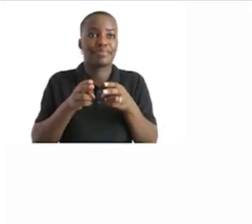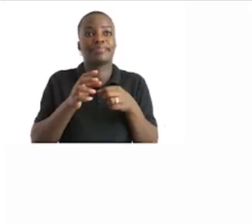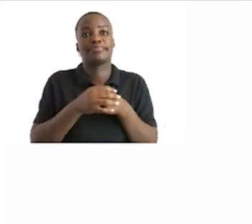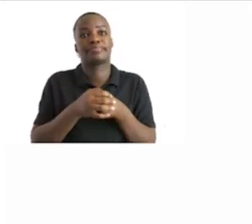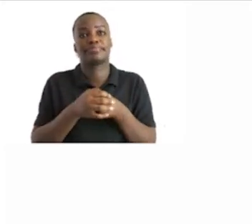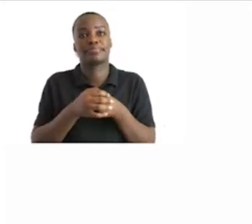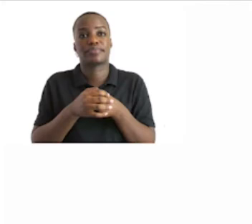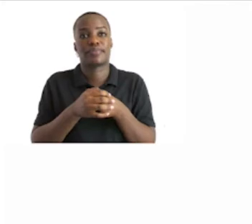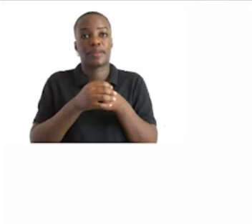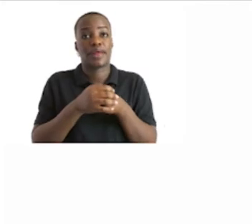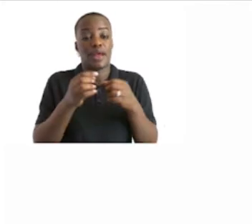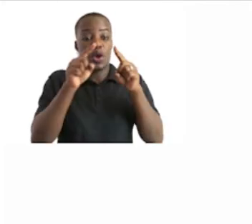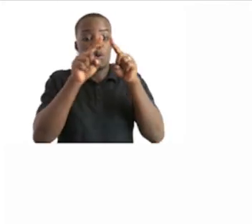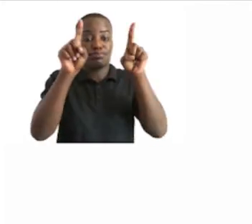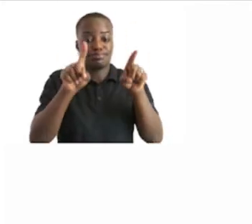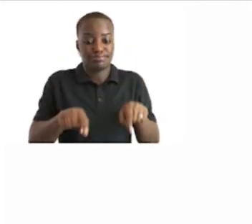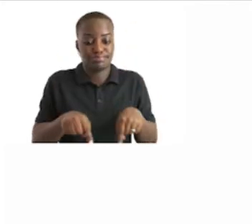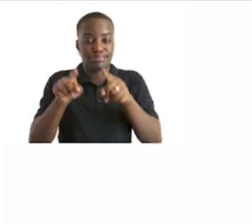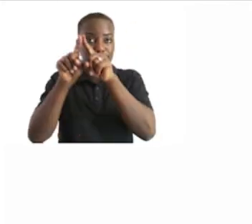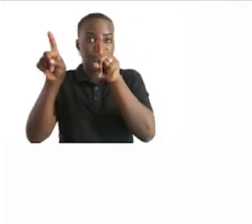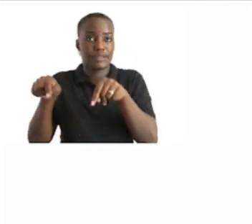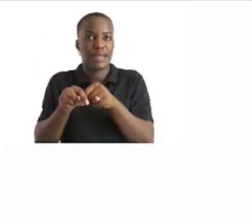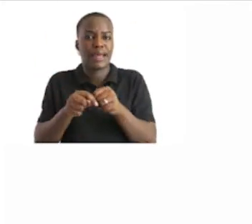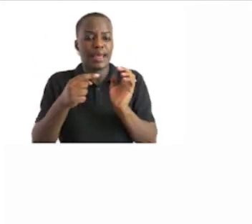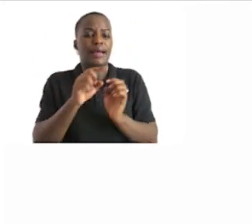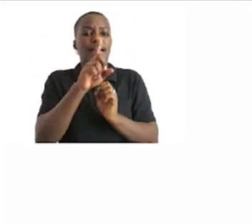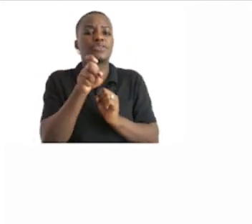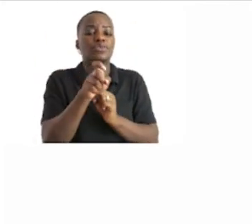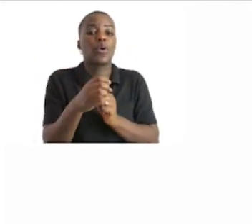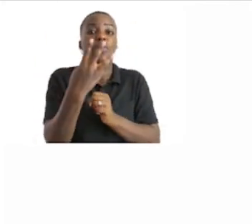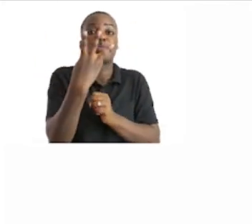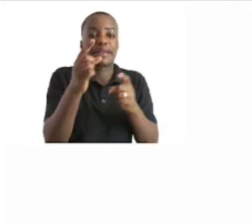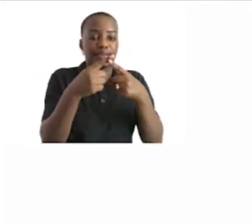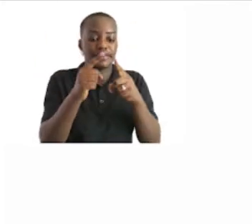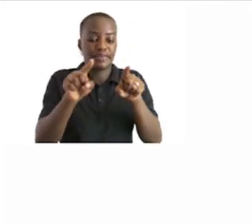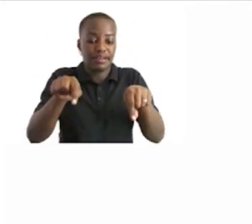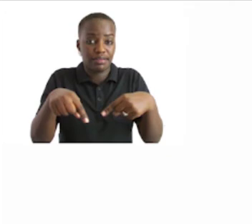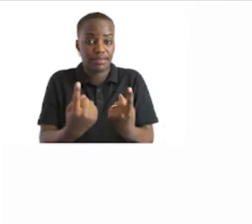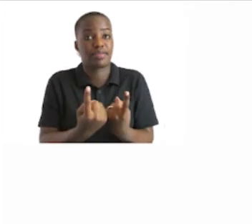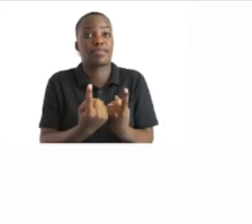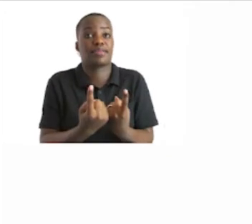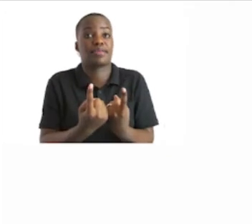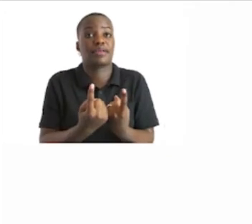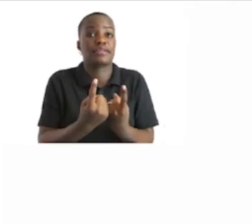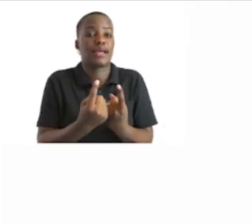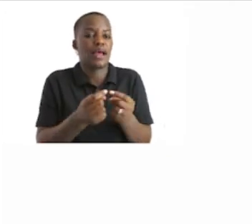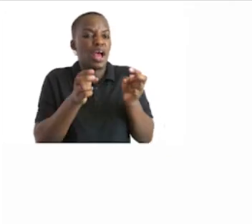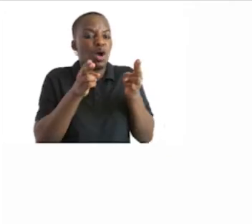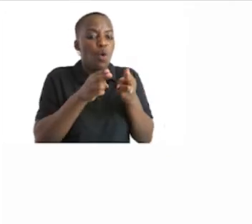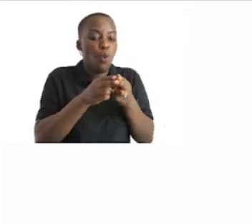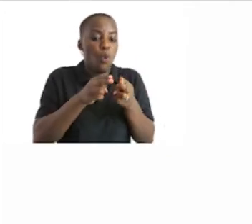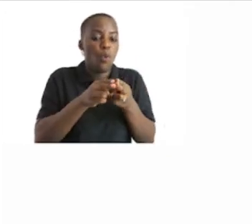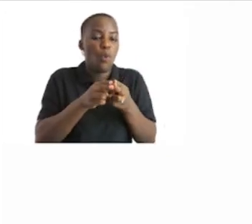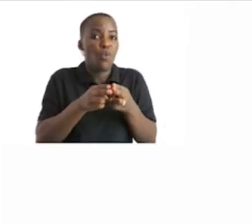that it is asking you to measure 3 objects that are longer or 3 objects that are shorter than